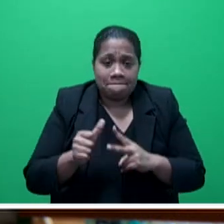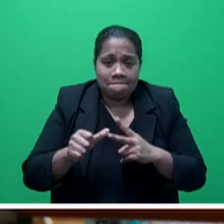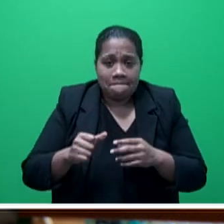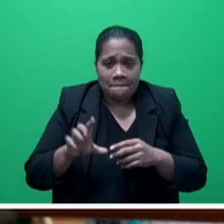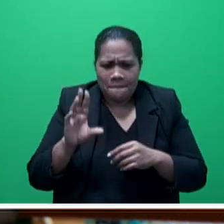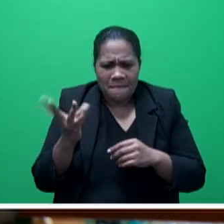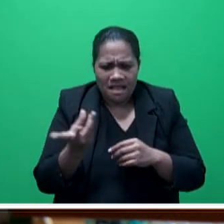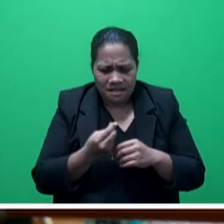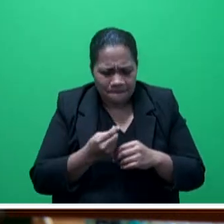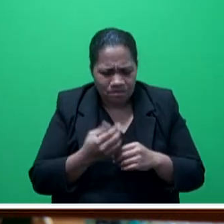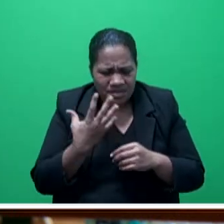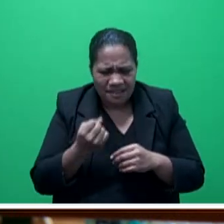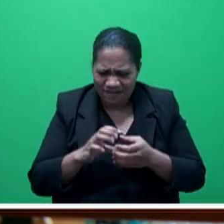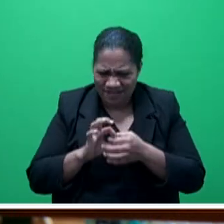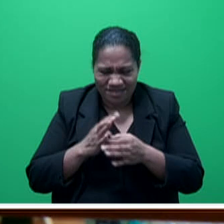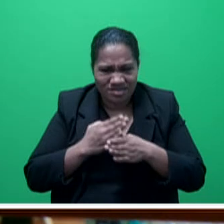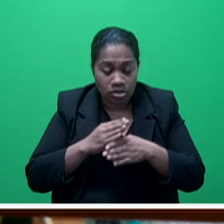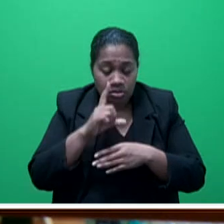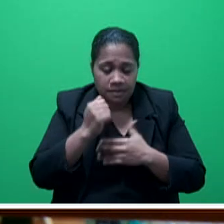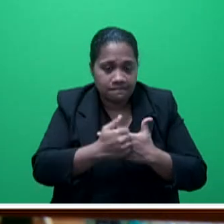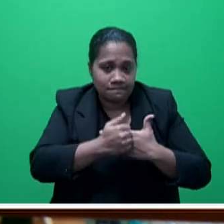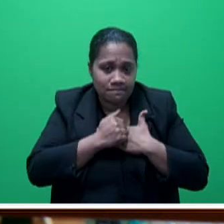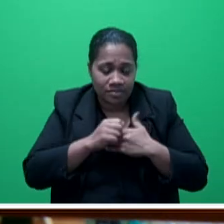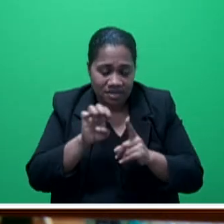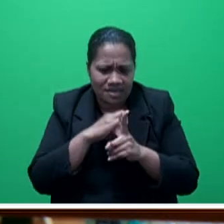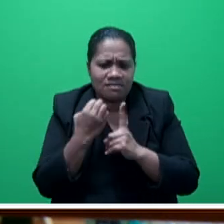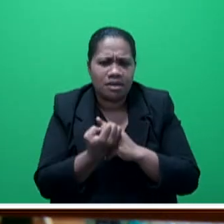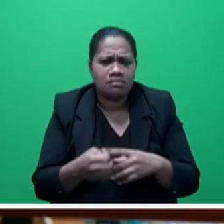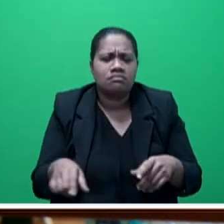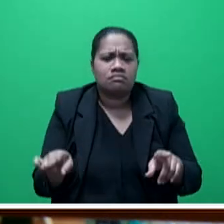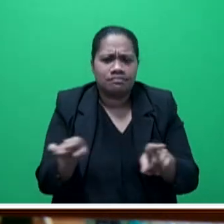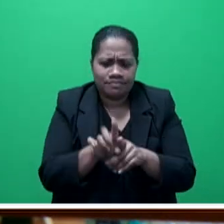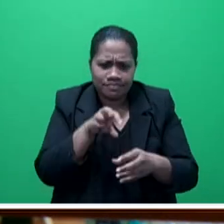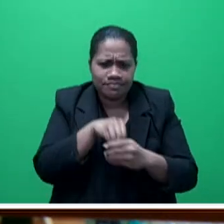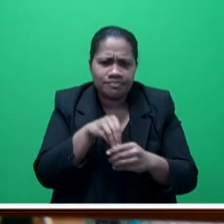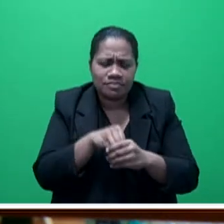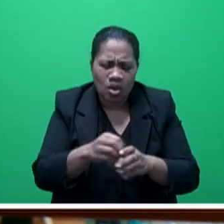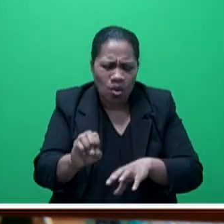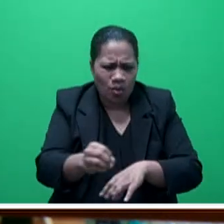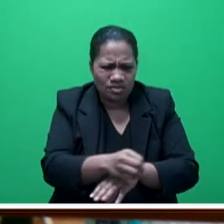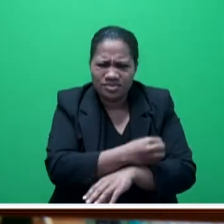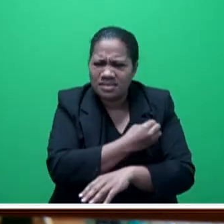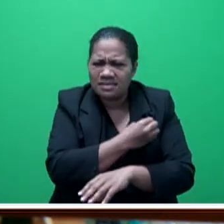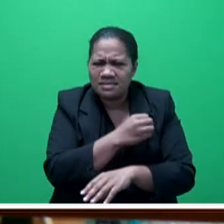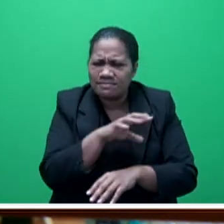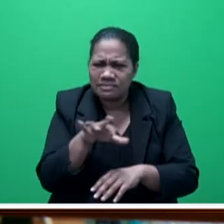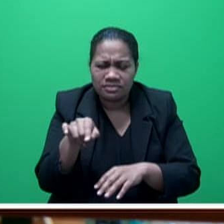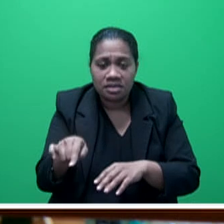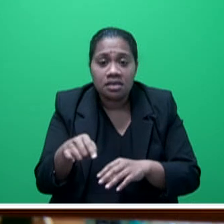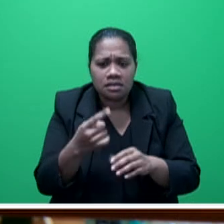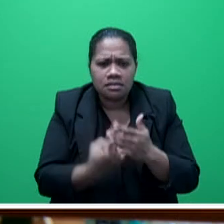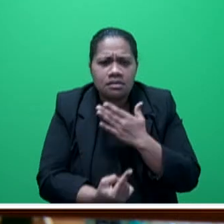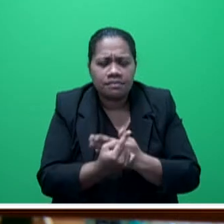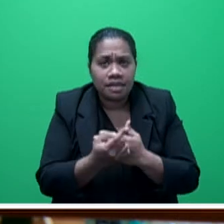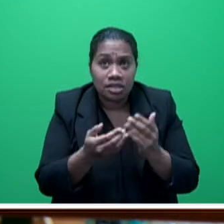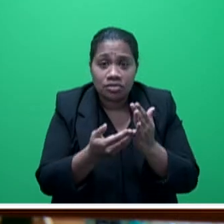the environment. These include Ocean Stress Net Audit, launched on June 18, 2020 during World Ocean